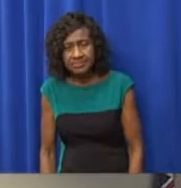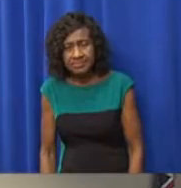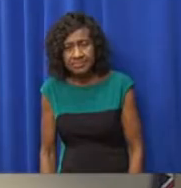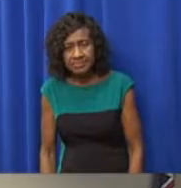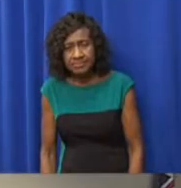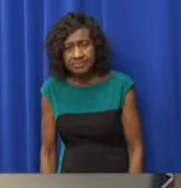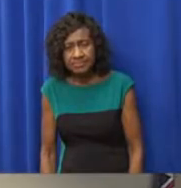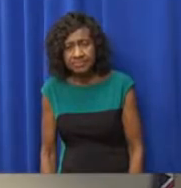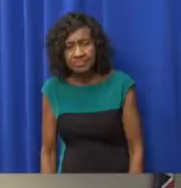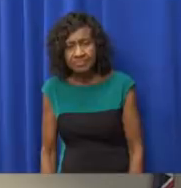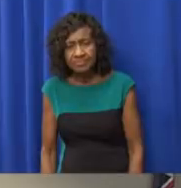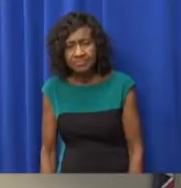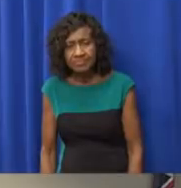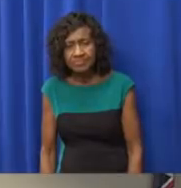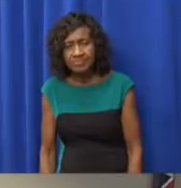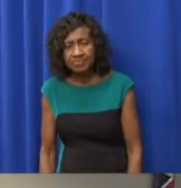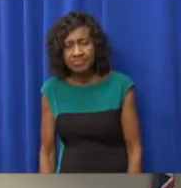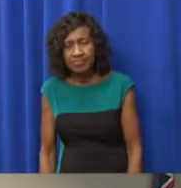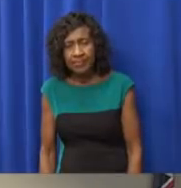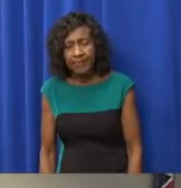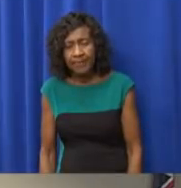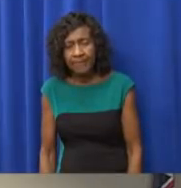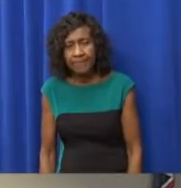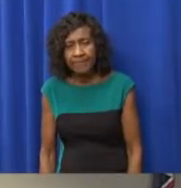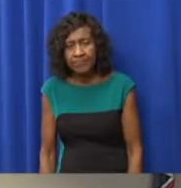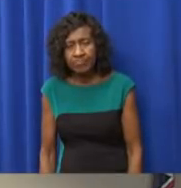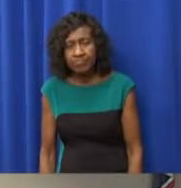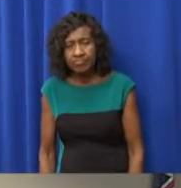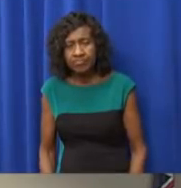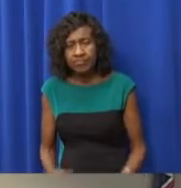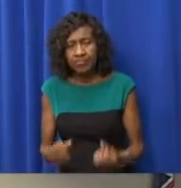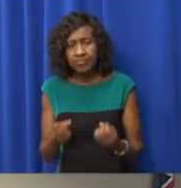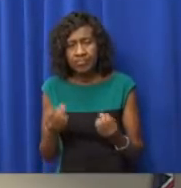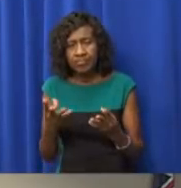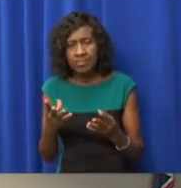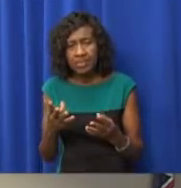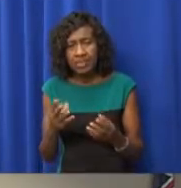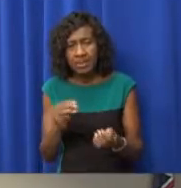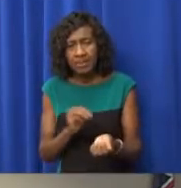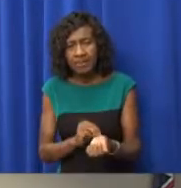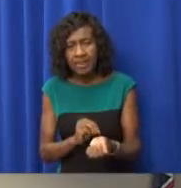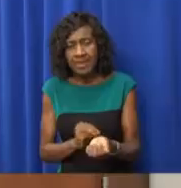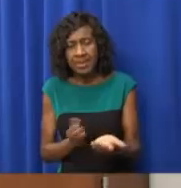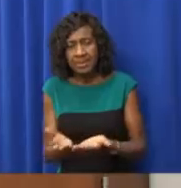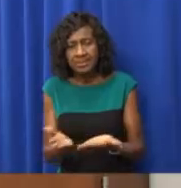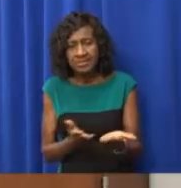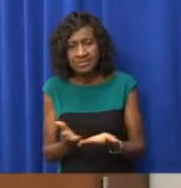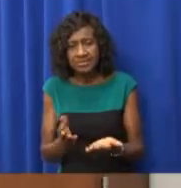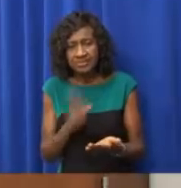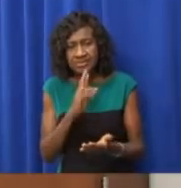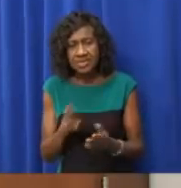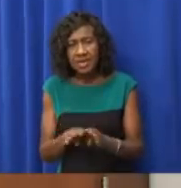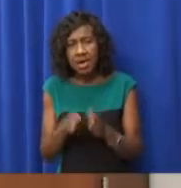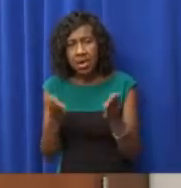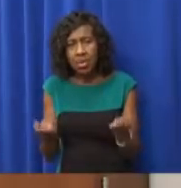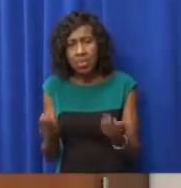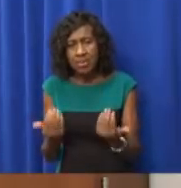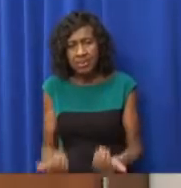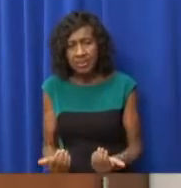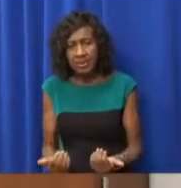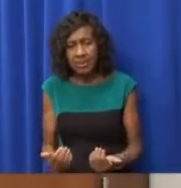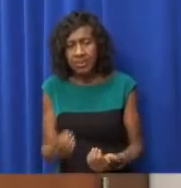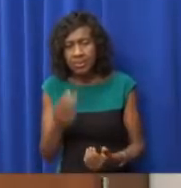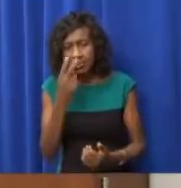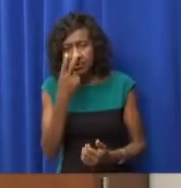Dr. Lee is going to address that for you, Kayla. Okay. I think many medical services are currently open. They're certainly able to see urgent